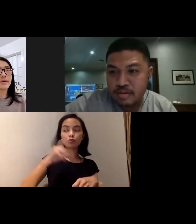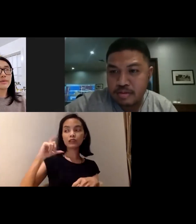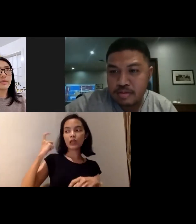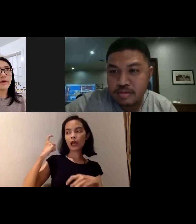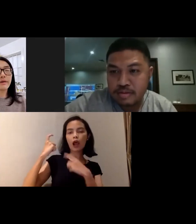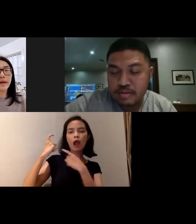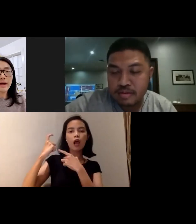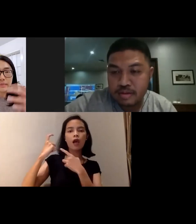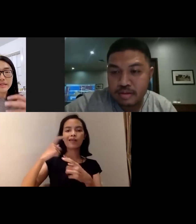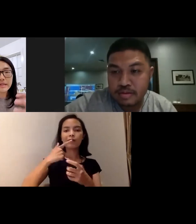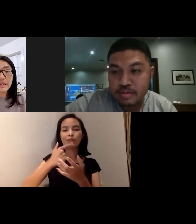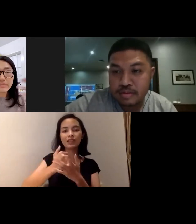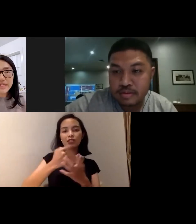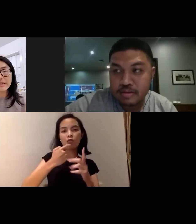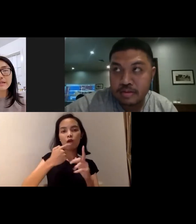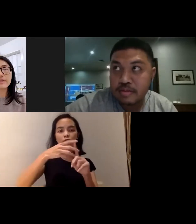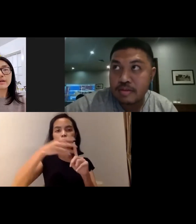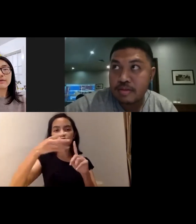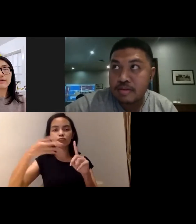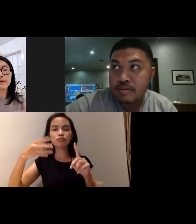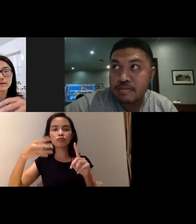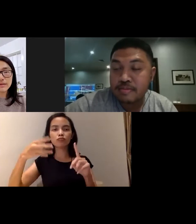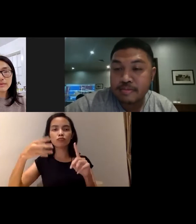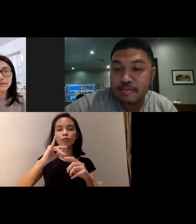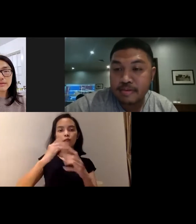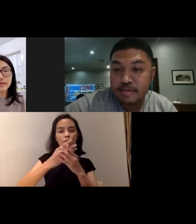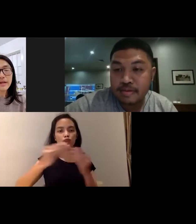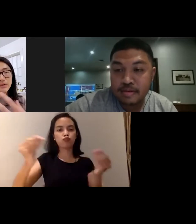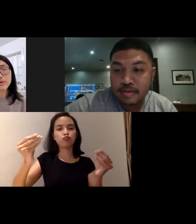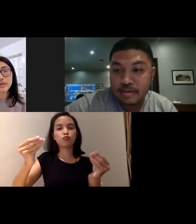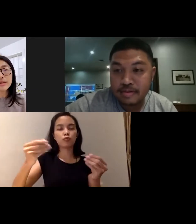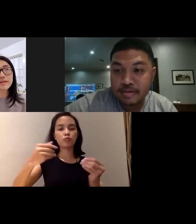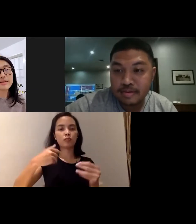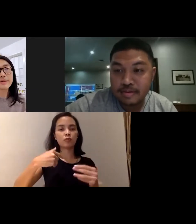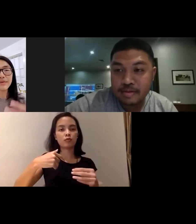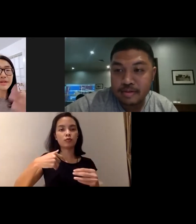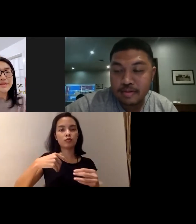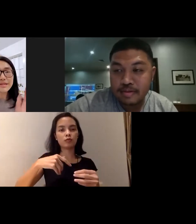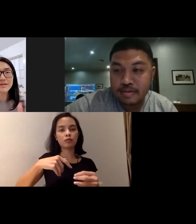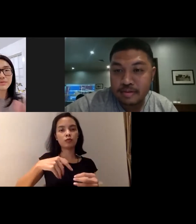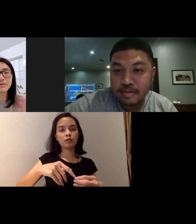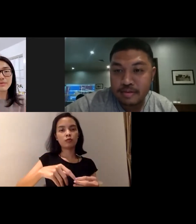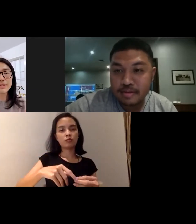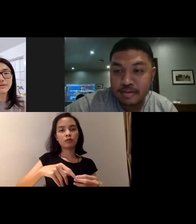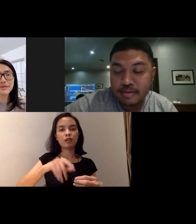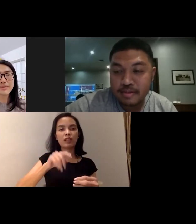you know, we have been eliminated from the history. Yeah,